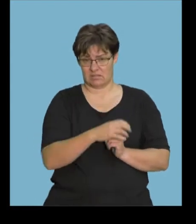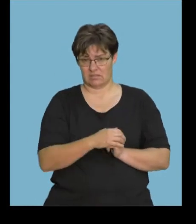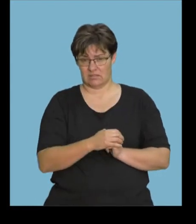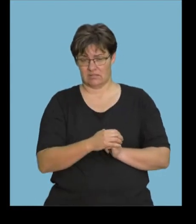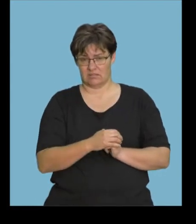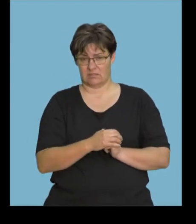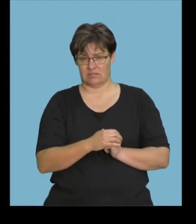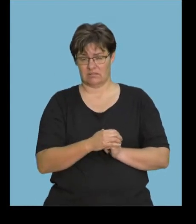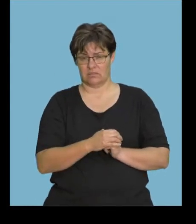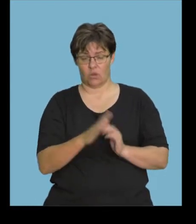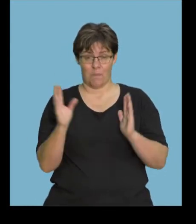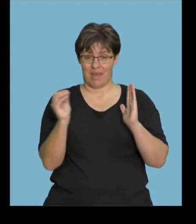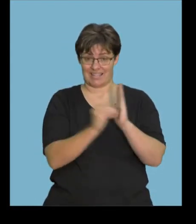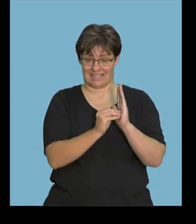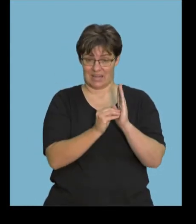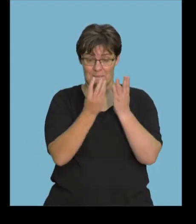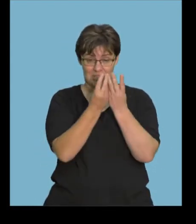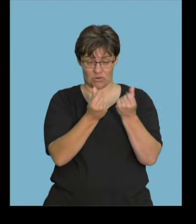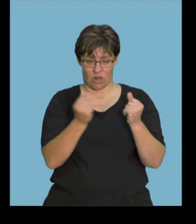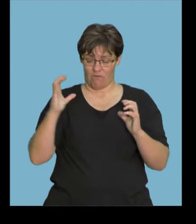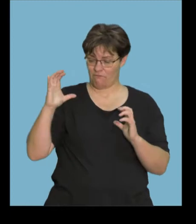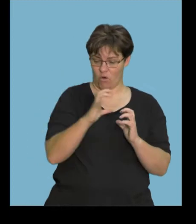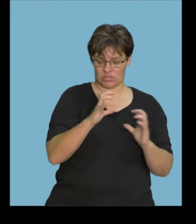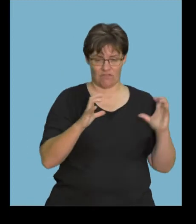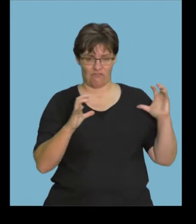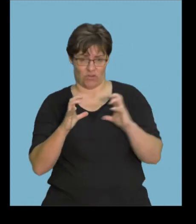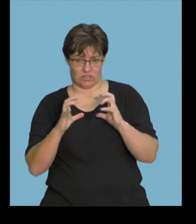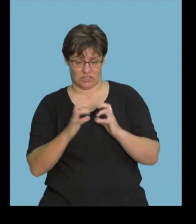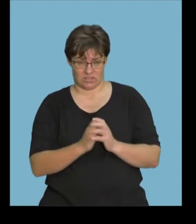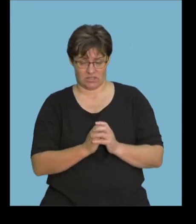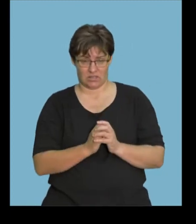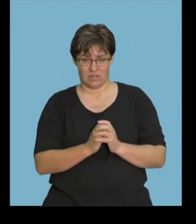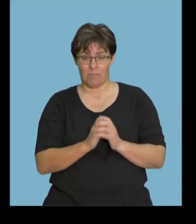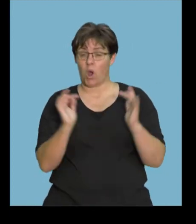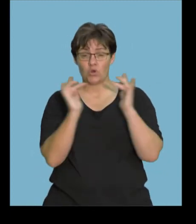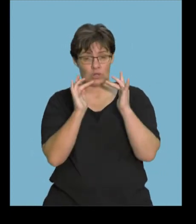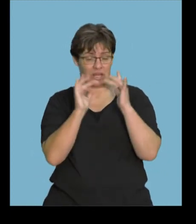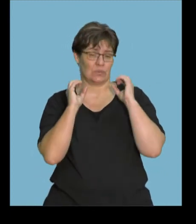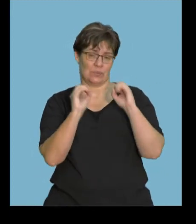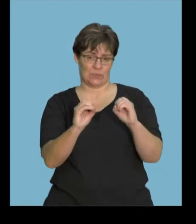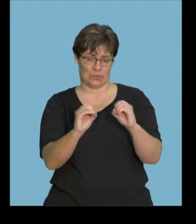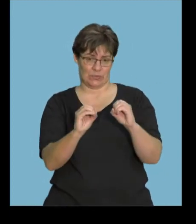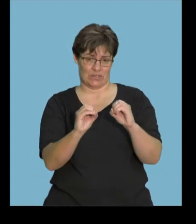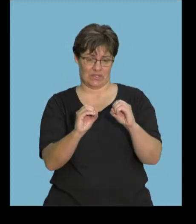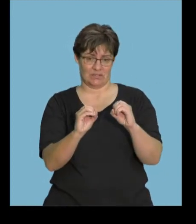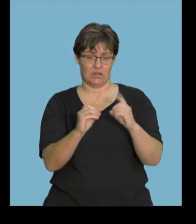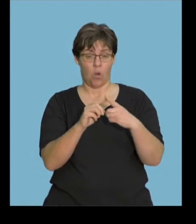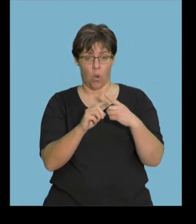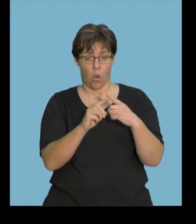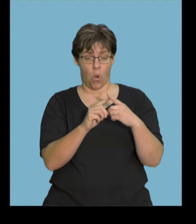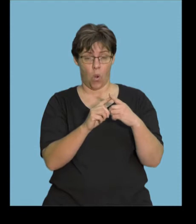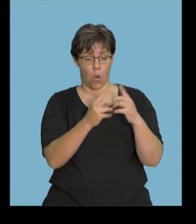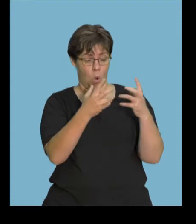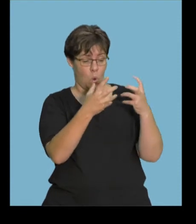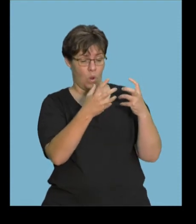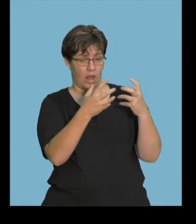about forces of magnetic material, and these forces are non-contact, either